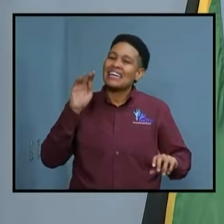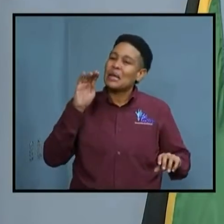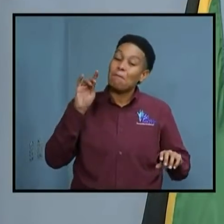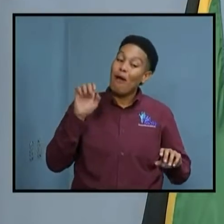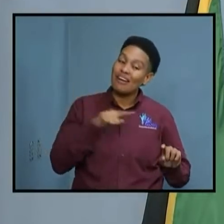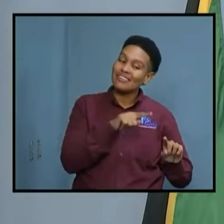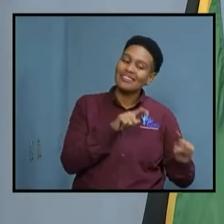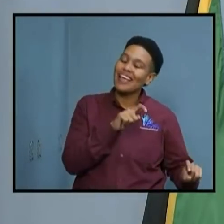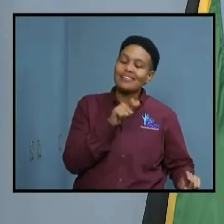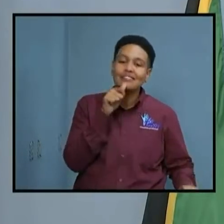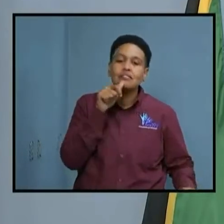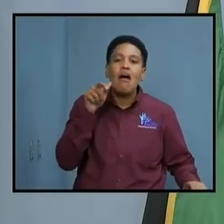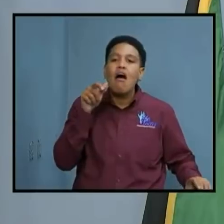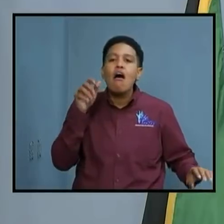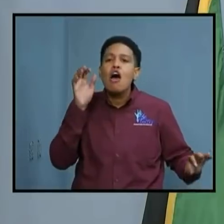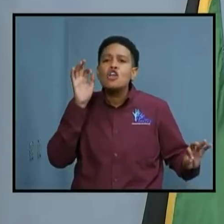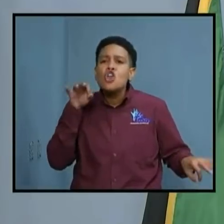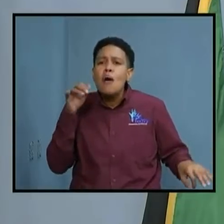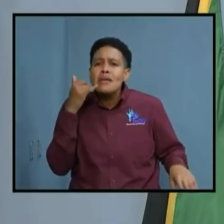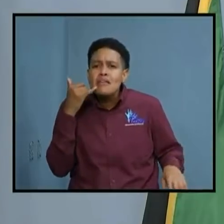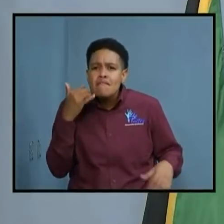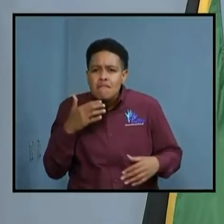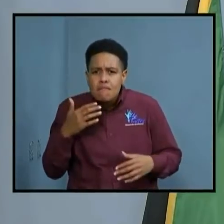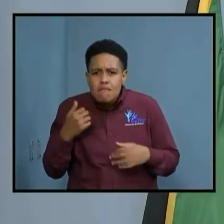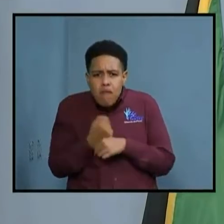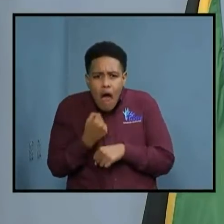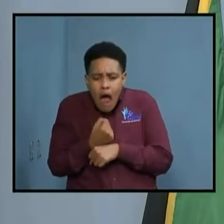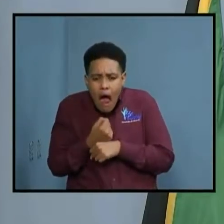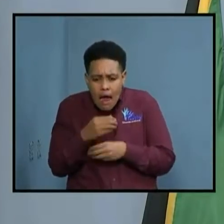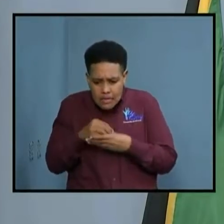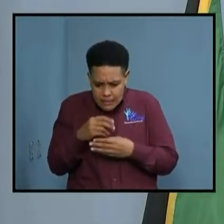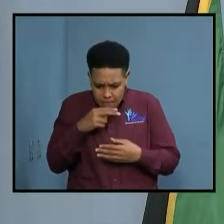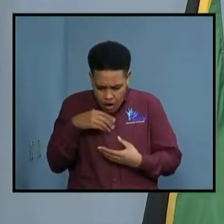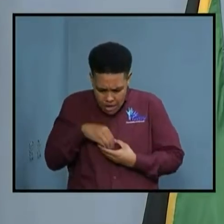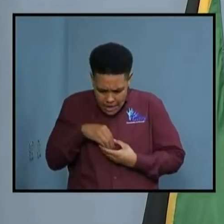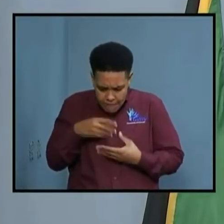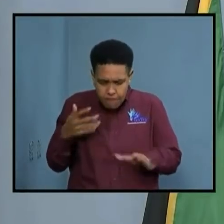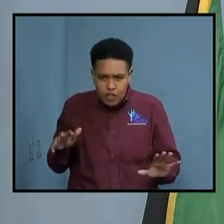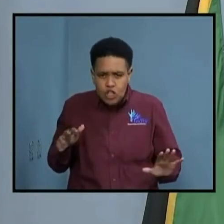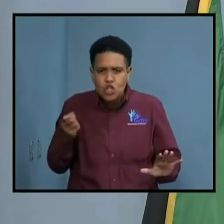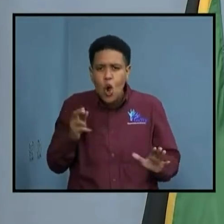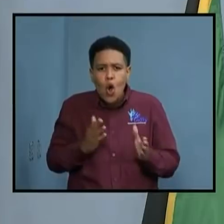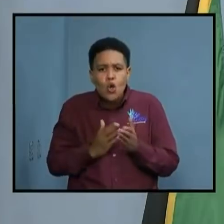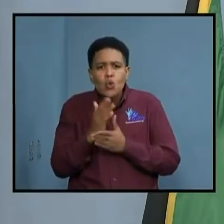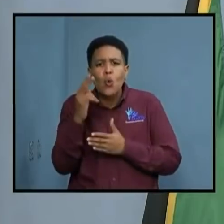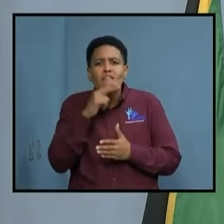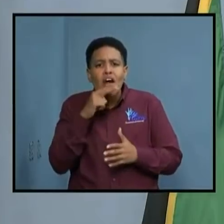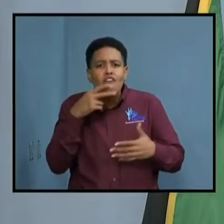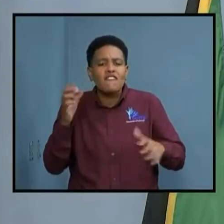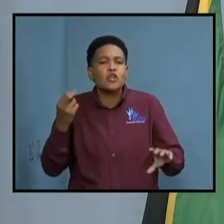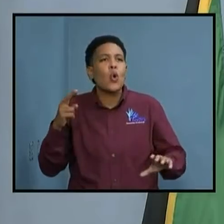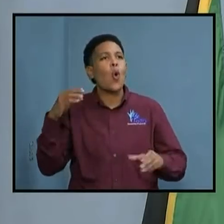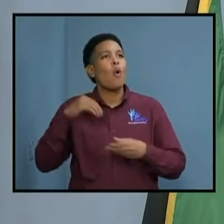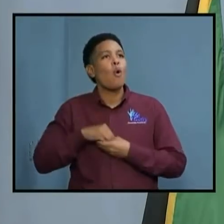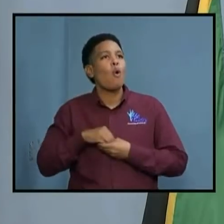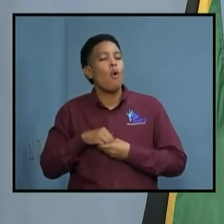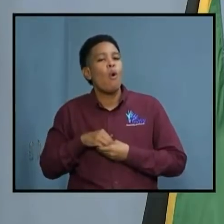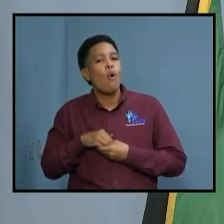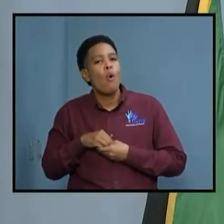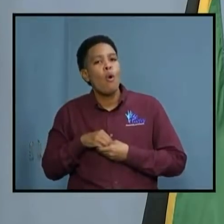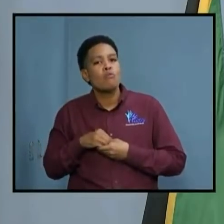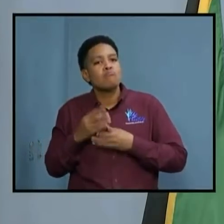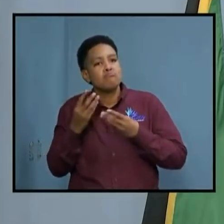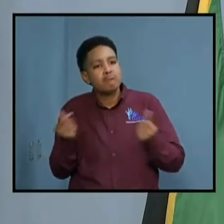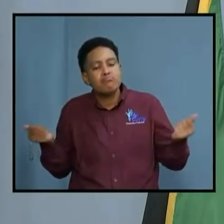test that determines whether or not persons have antibodies of the virus in them, which means that they have gone through the virus phase.